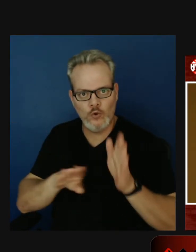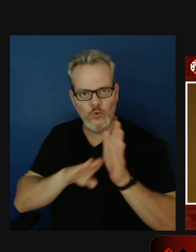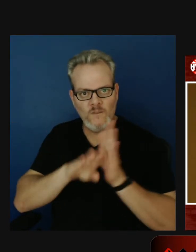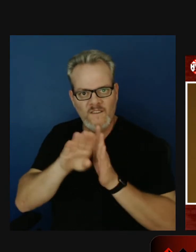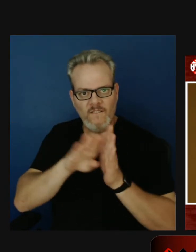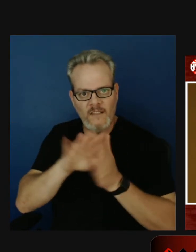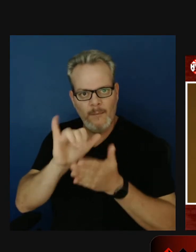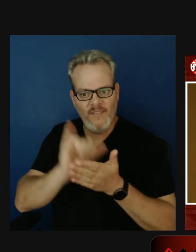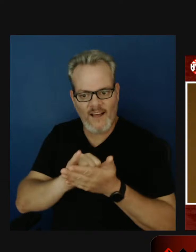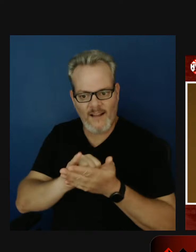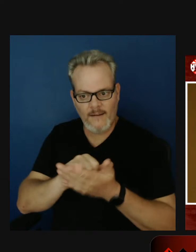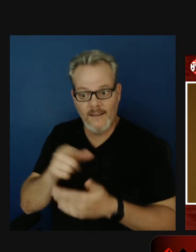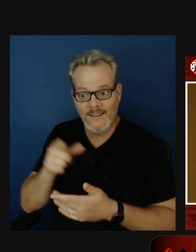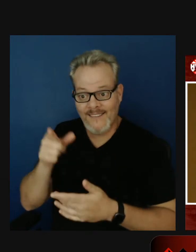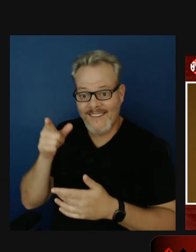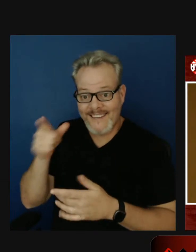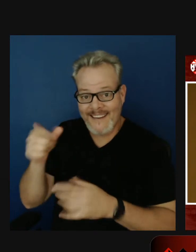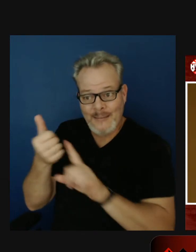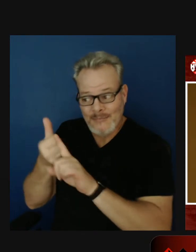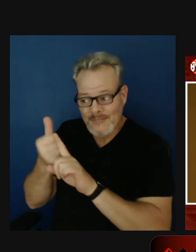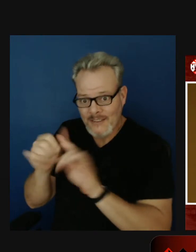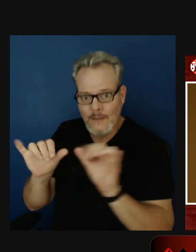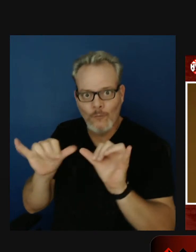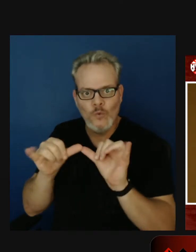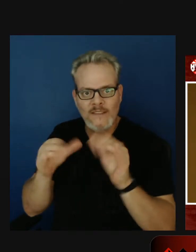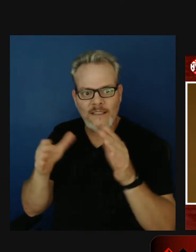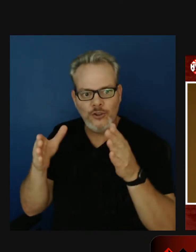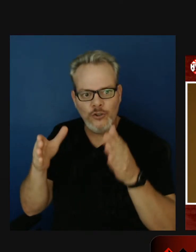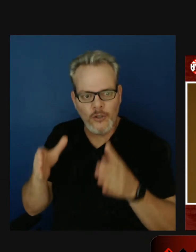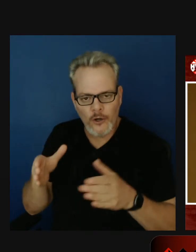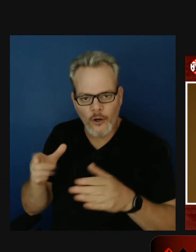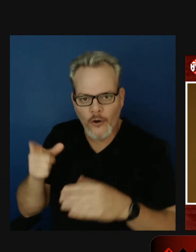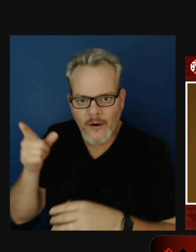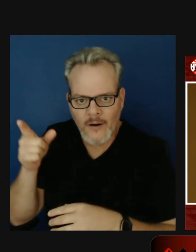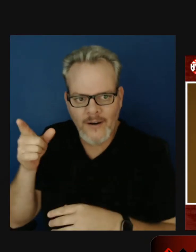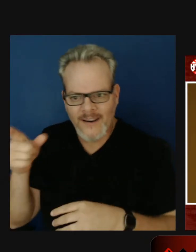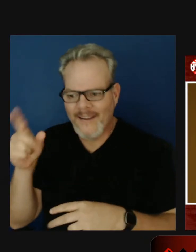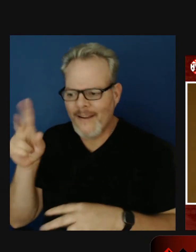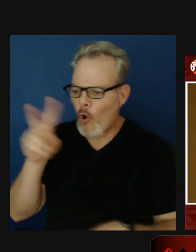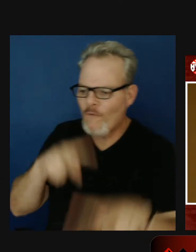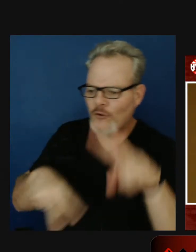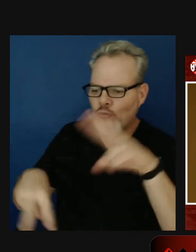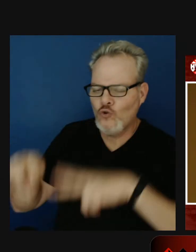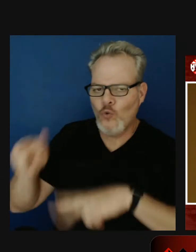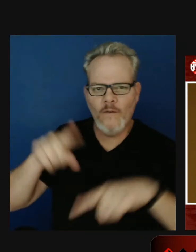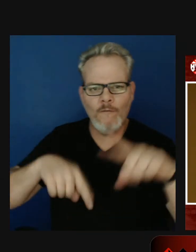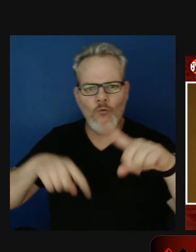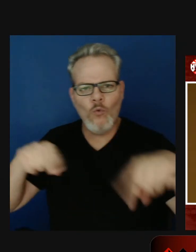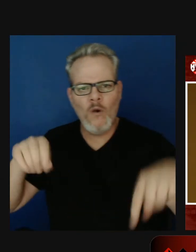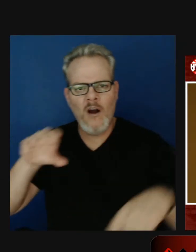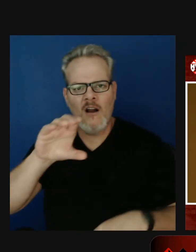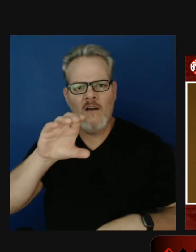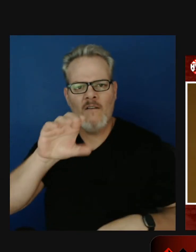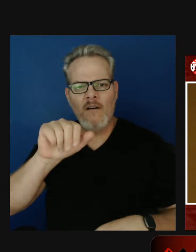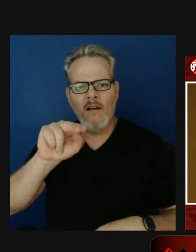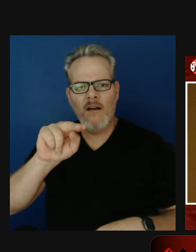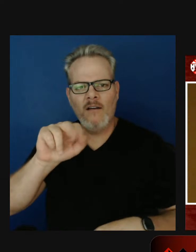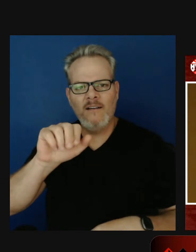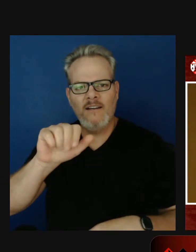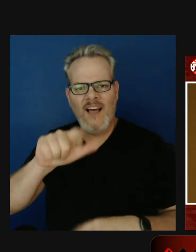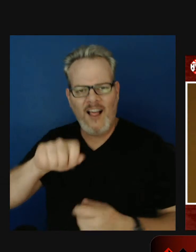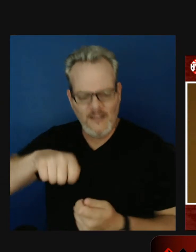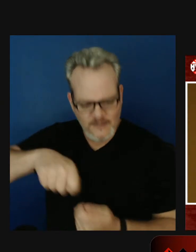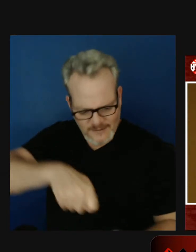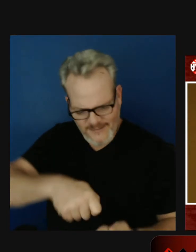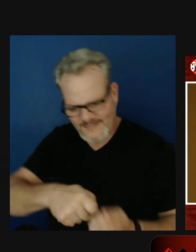a canal worker. So he was an engineer. He oversaw a lot of digging of the canals in England. And he'd go through and he'd